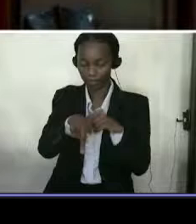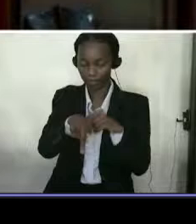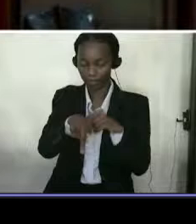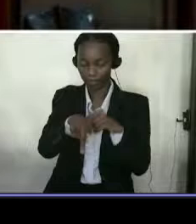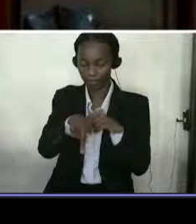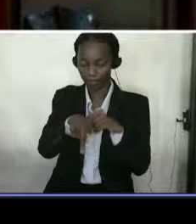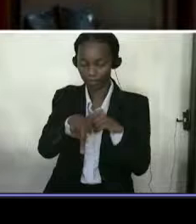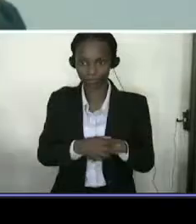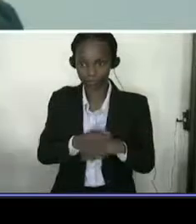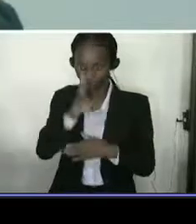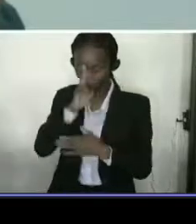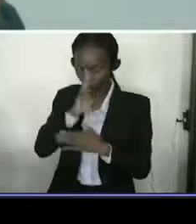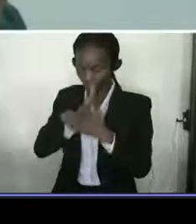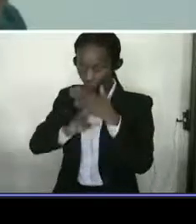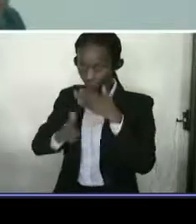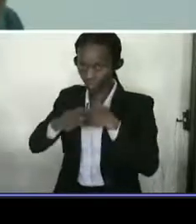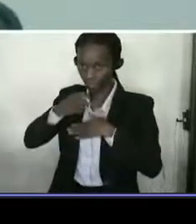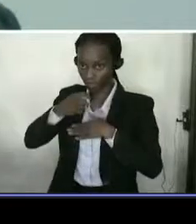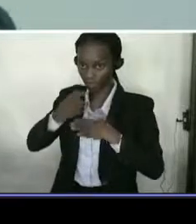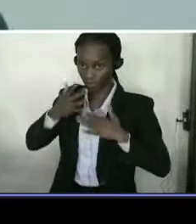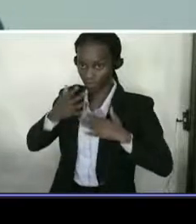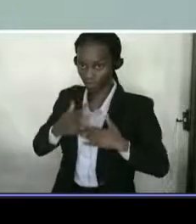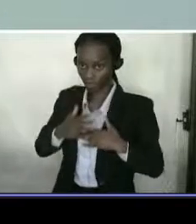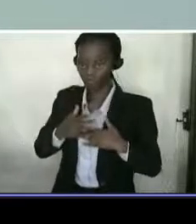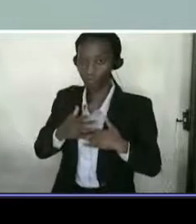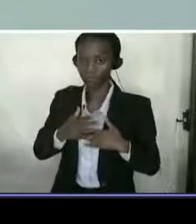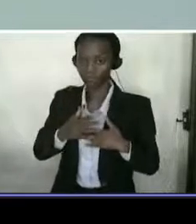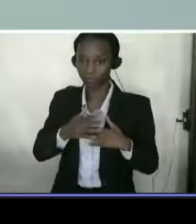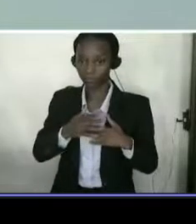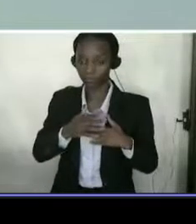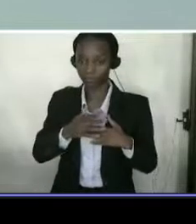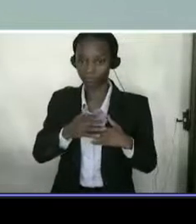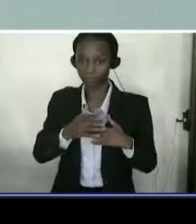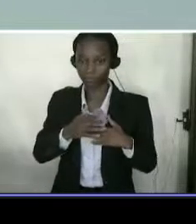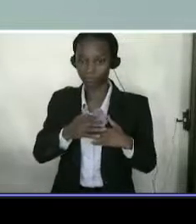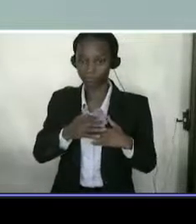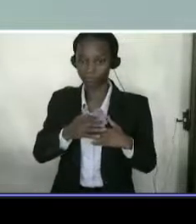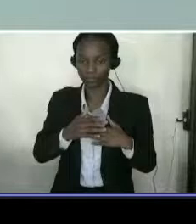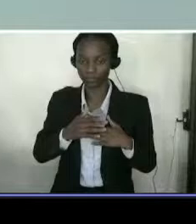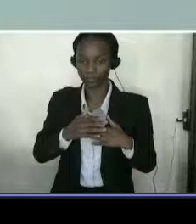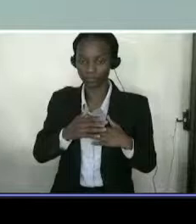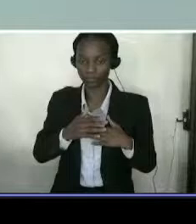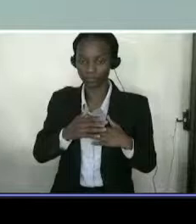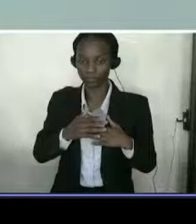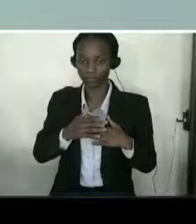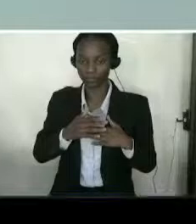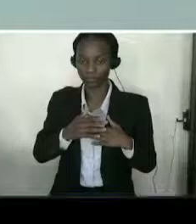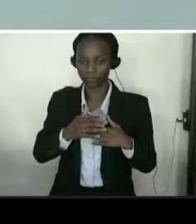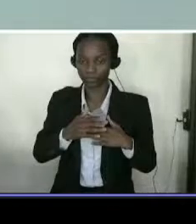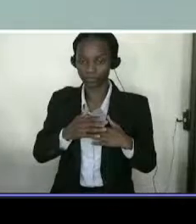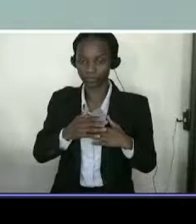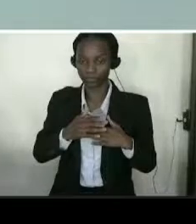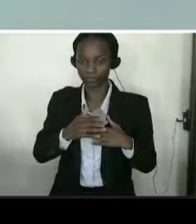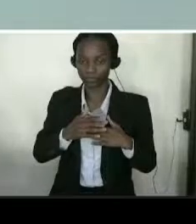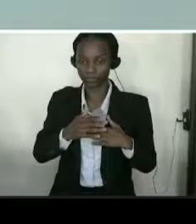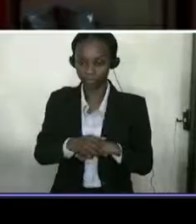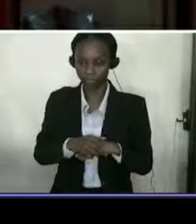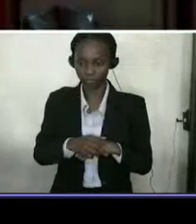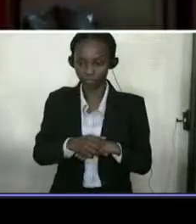Honorable Speaker, the National Freedom Party will move to support the Scopa report. Thank you.